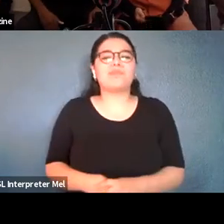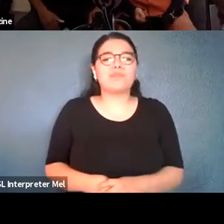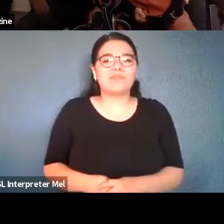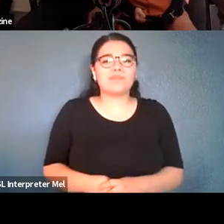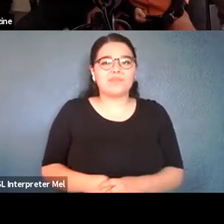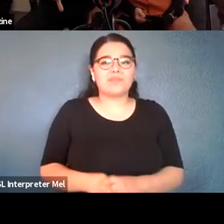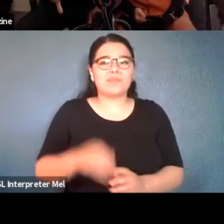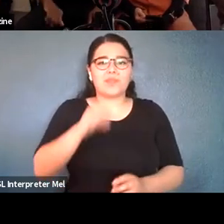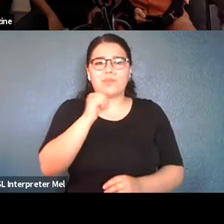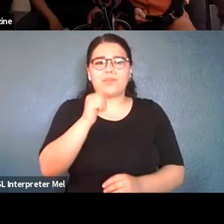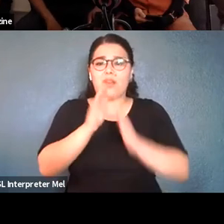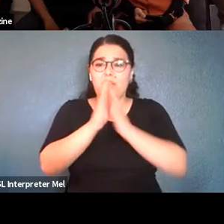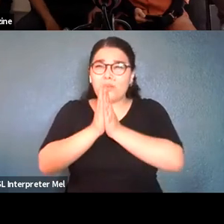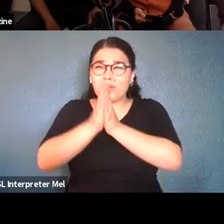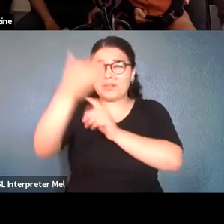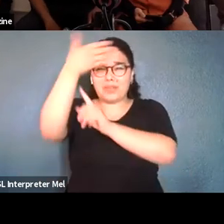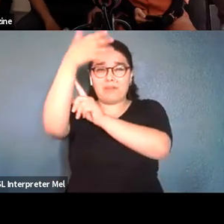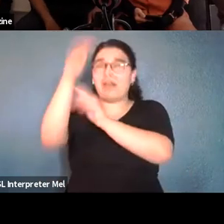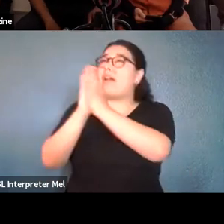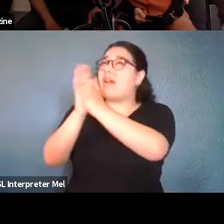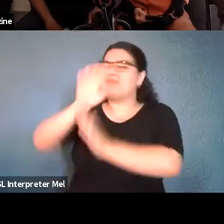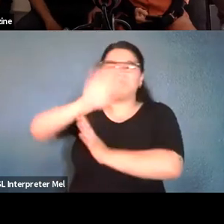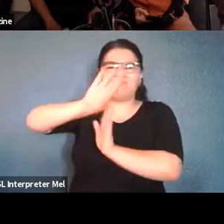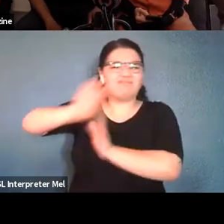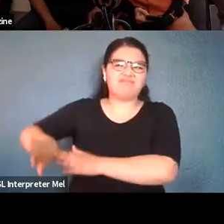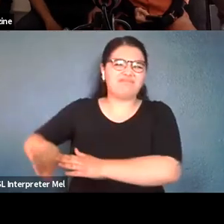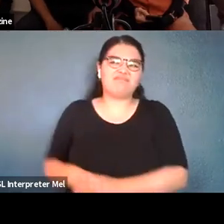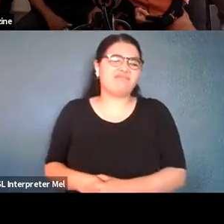once worshiping they flag, as long as they continue to deny its slag.